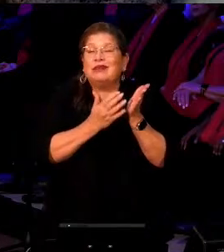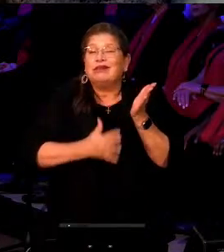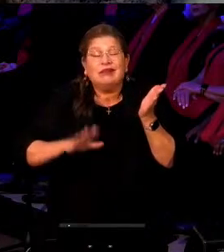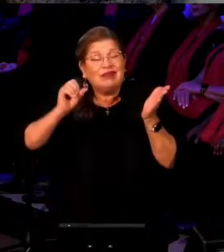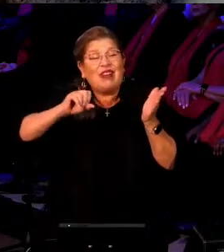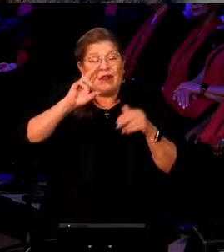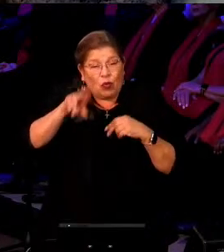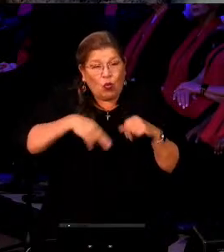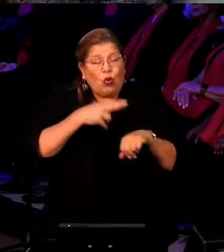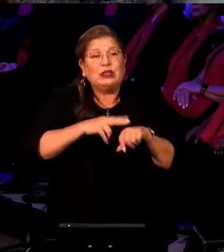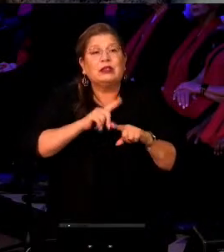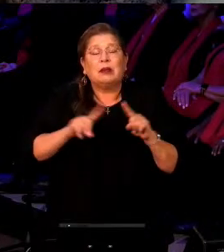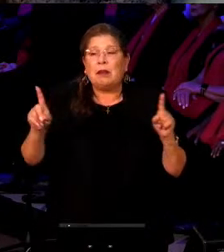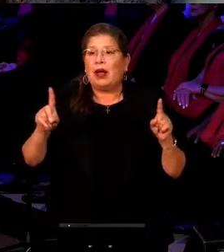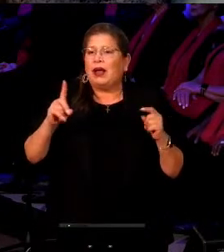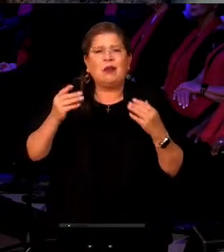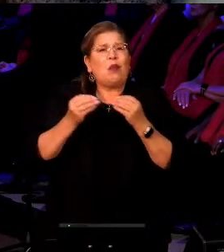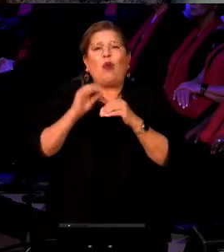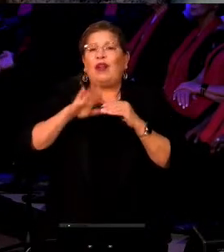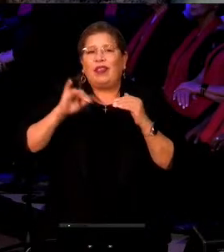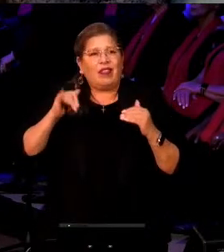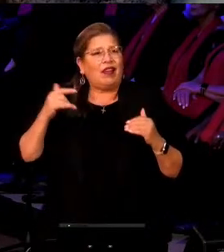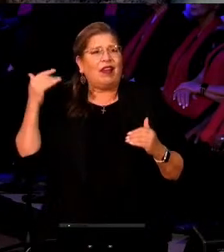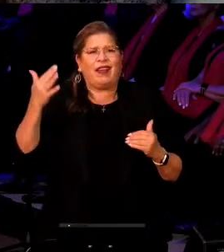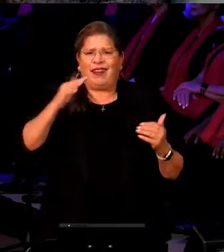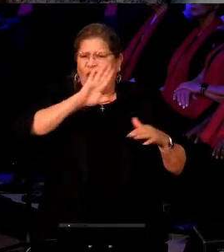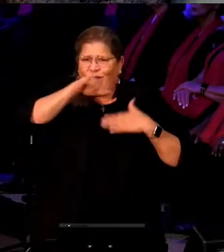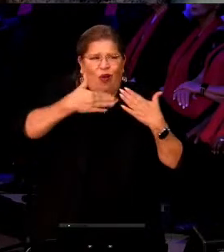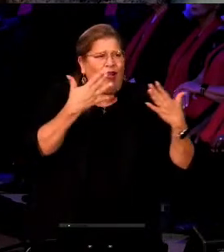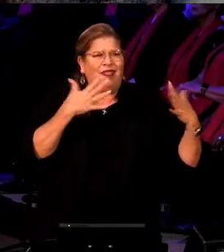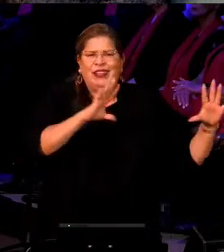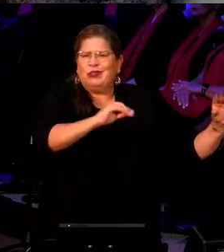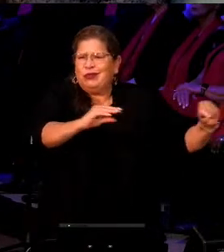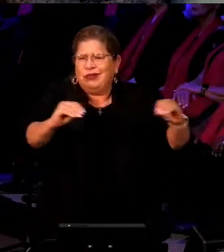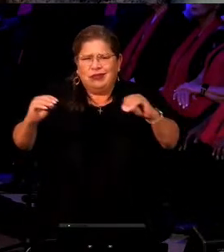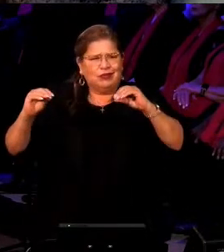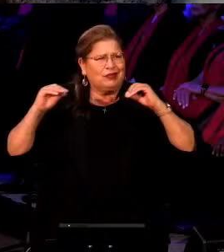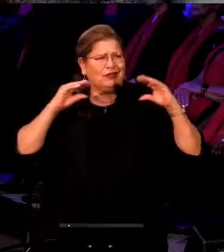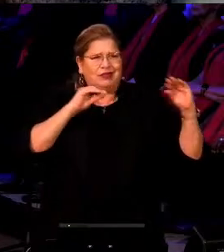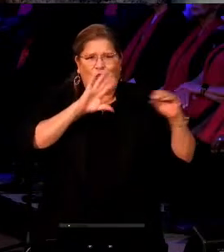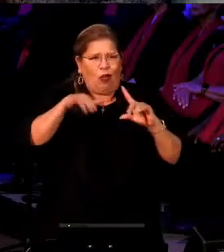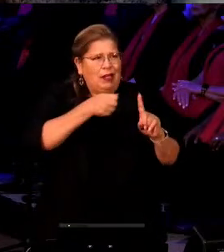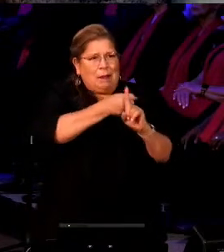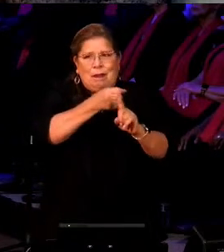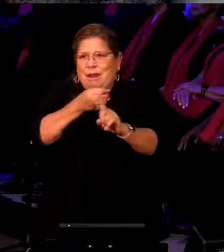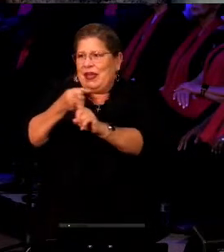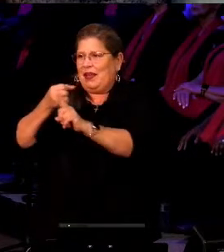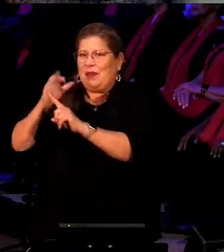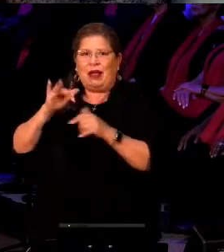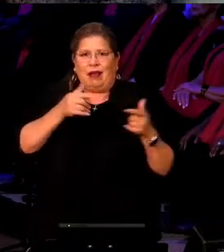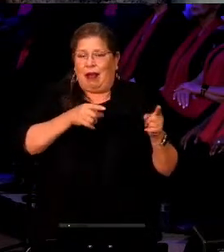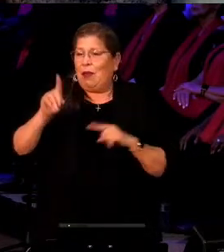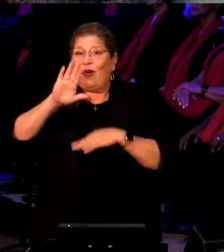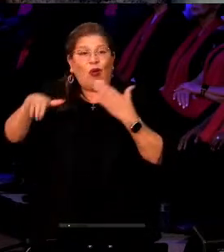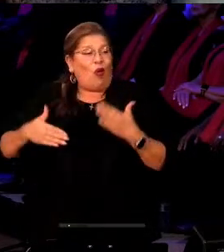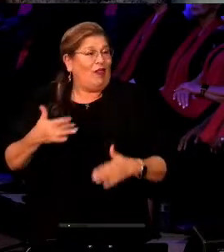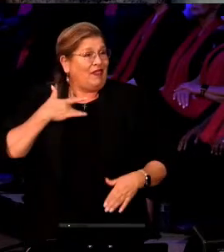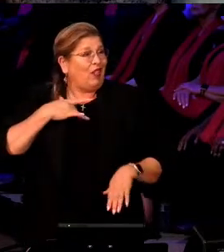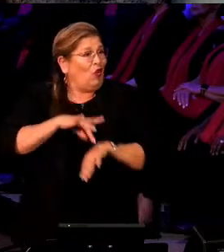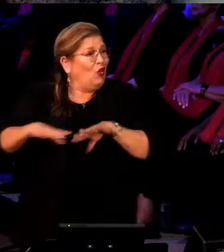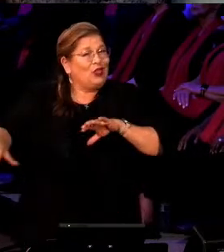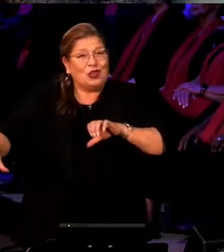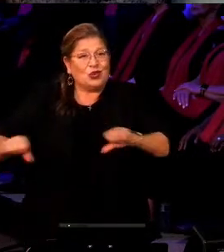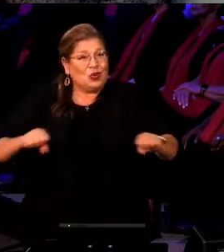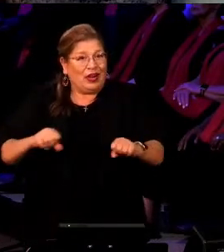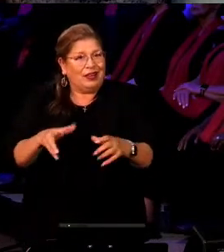that, these events, front page news, and everyone was affected by them. They all felt the earthquake